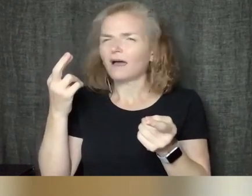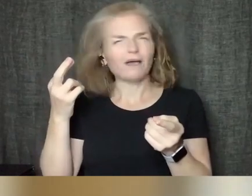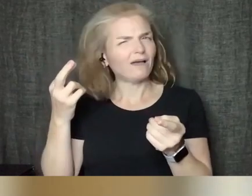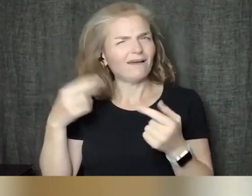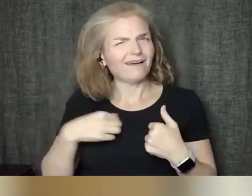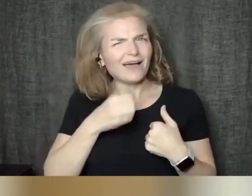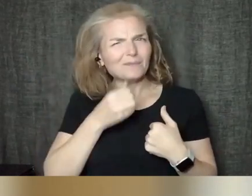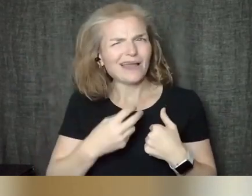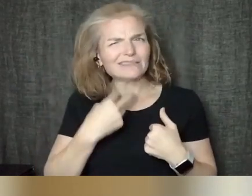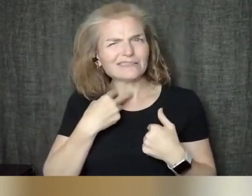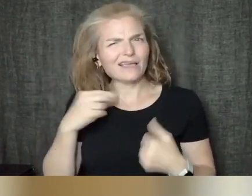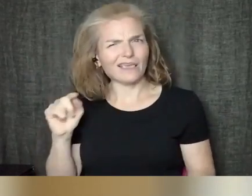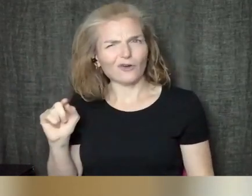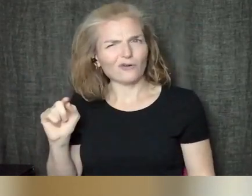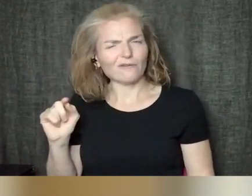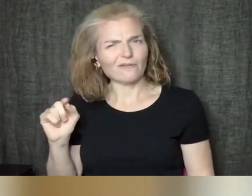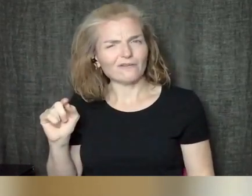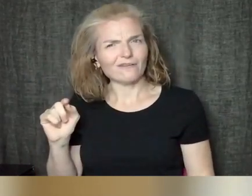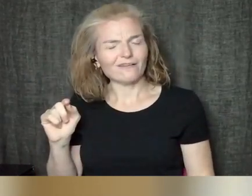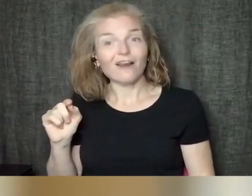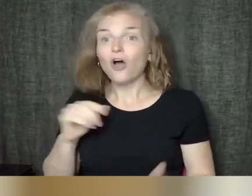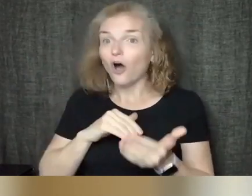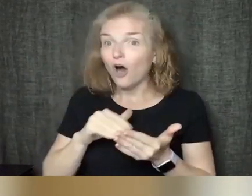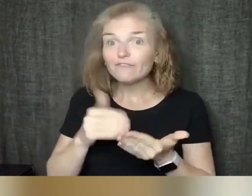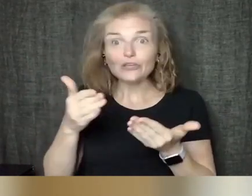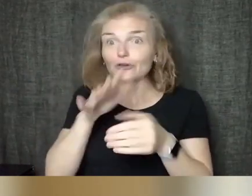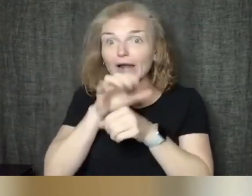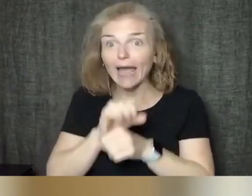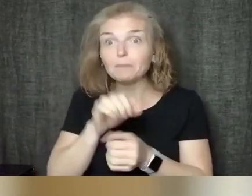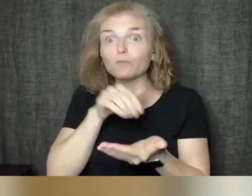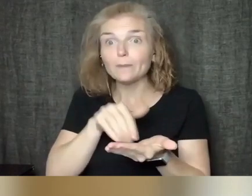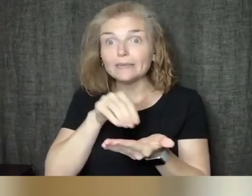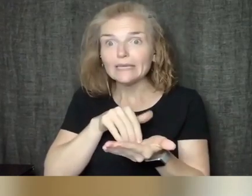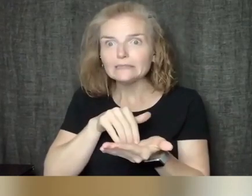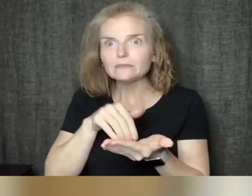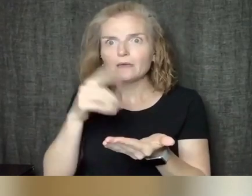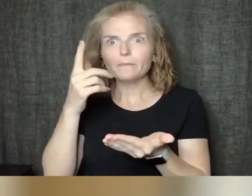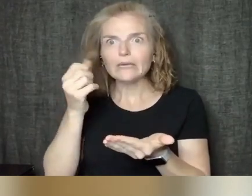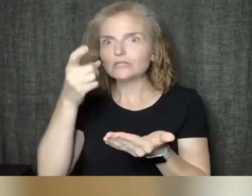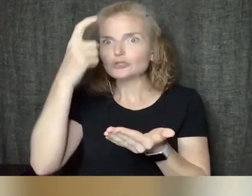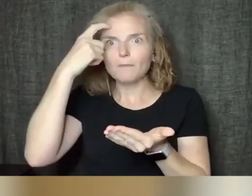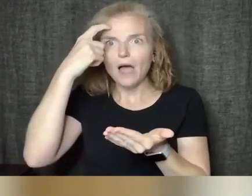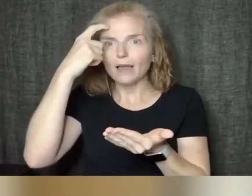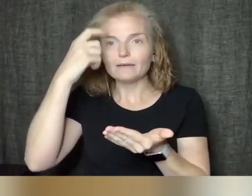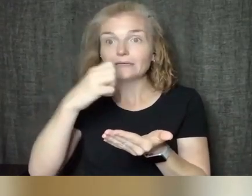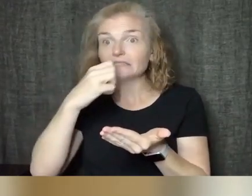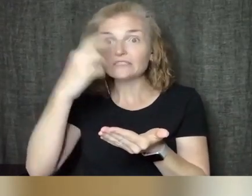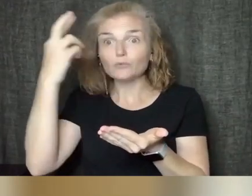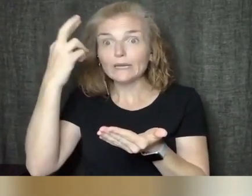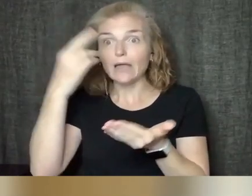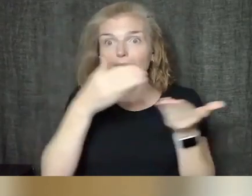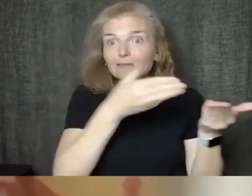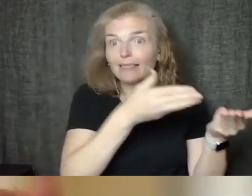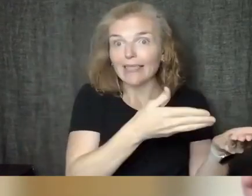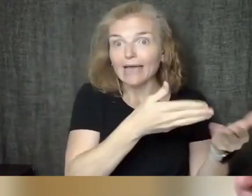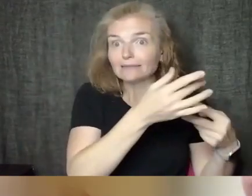alternatives. Very often our patterns keep repeating because we've never given our minds alternatives. That stimulus occurs, we think of